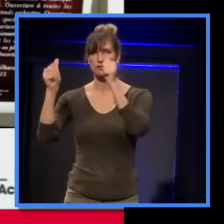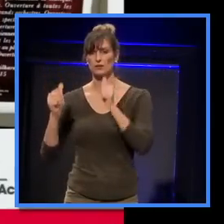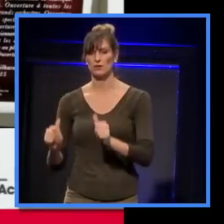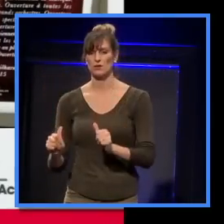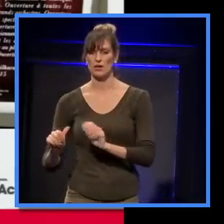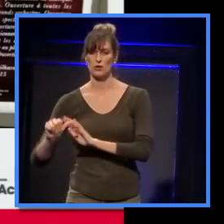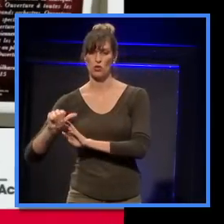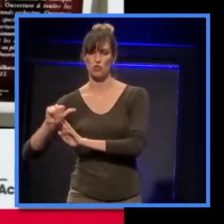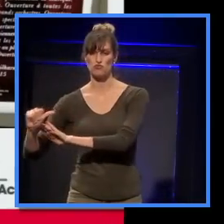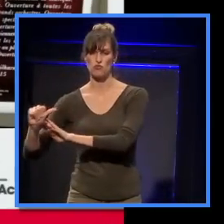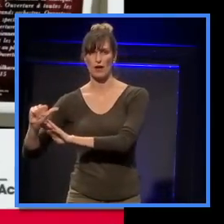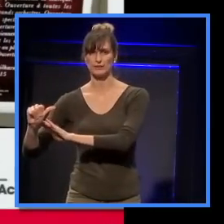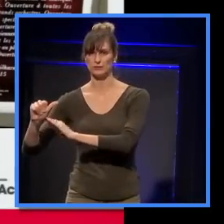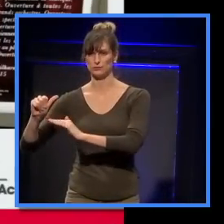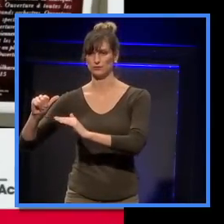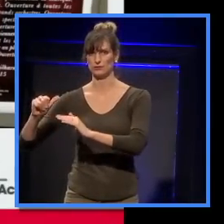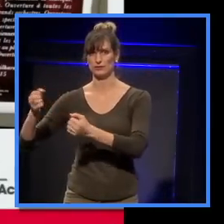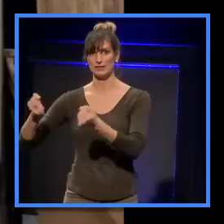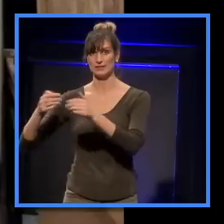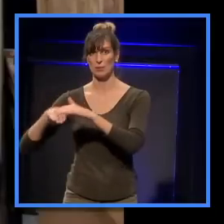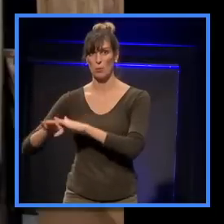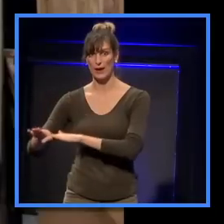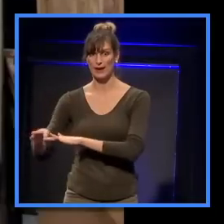right were in the subway, and these were out on the streets.